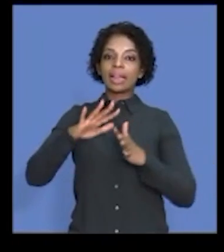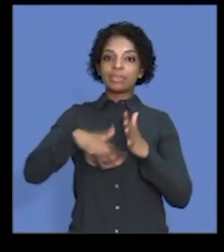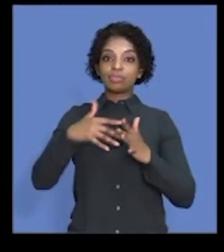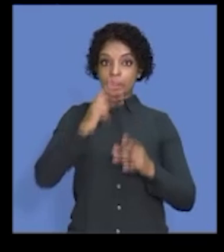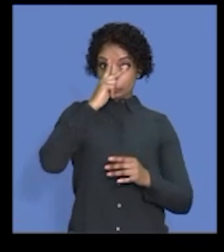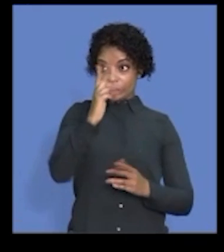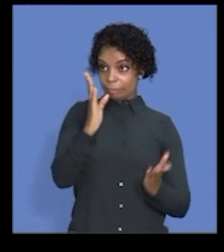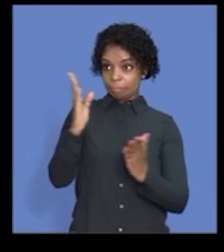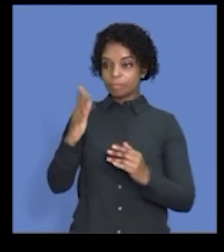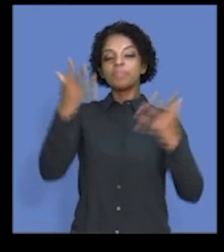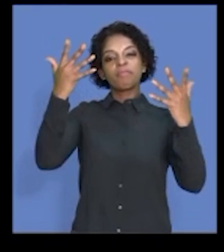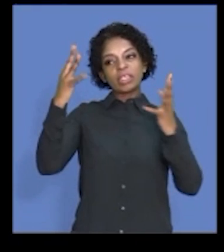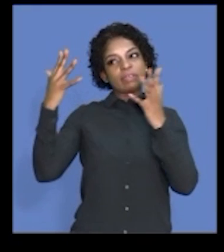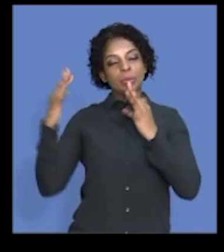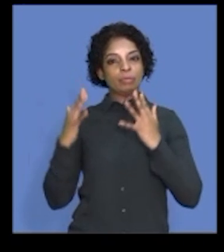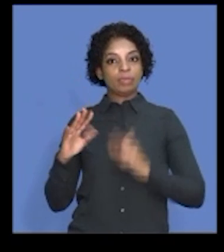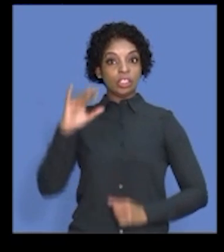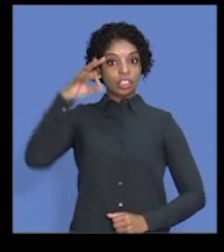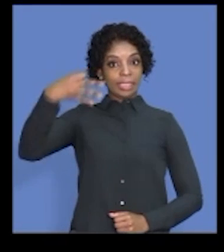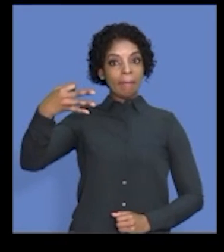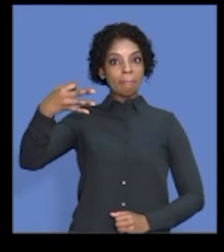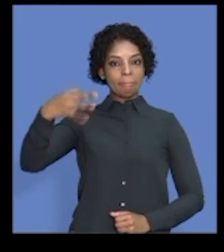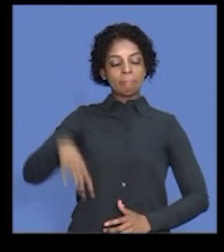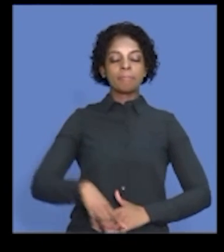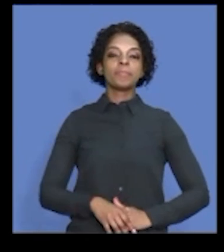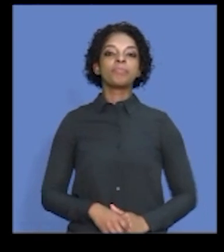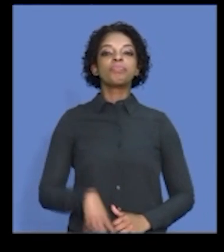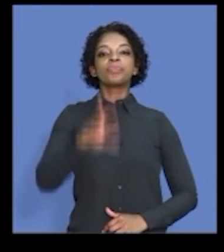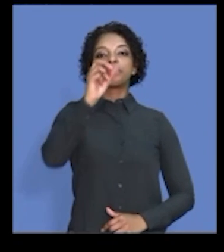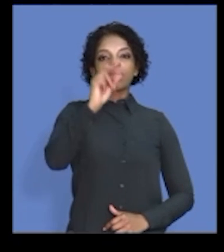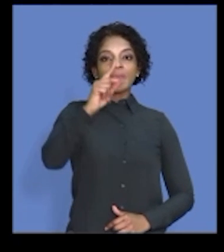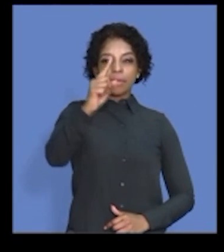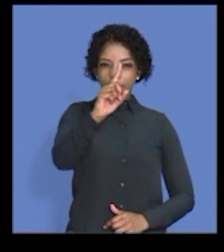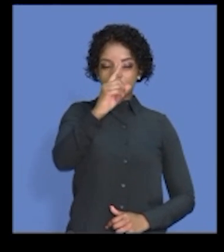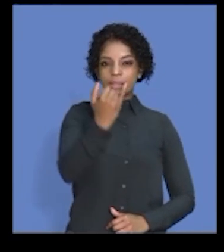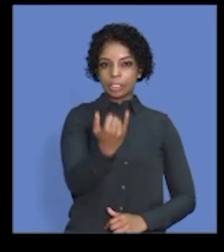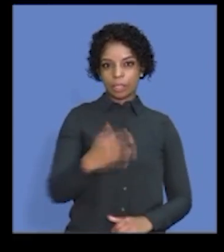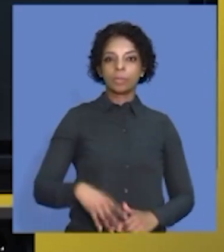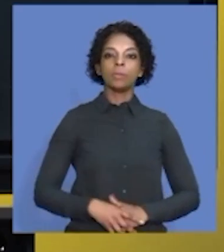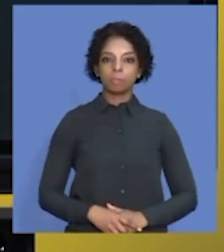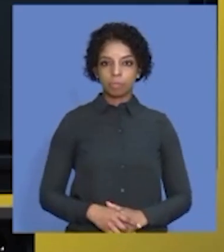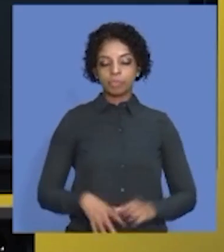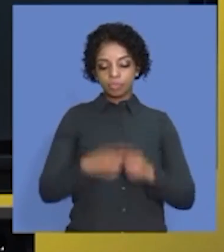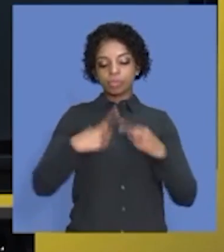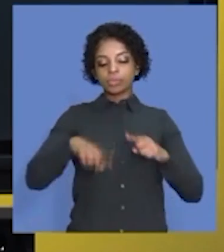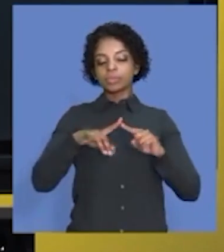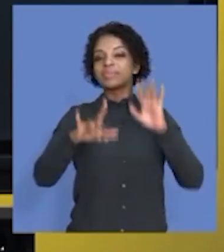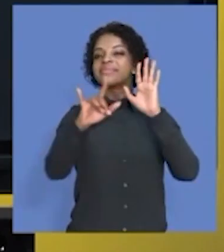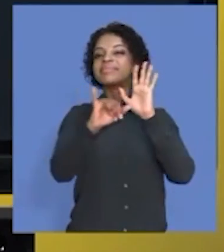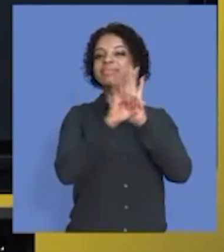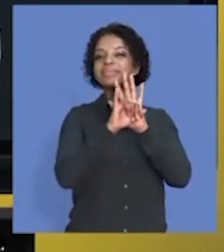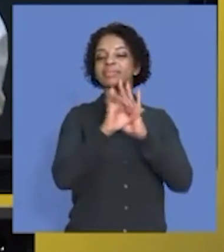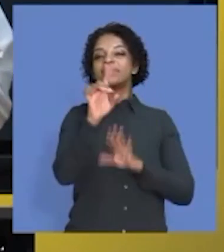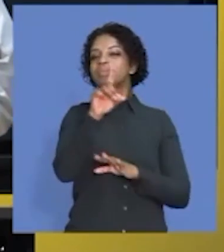with salaries and wages. Look at provision for bad debts. Okay, firstly, let's identify what type of an